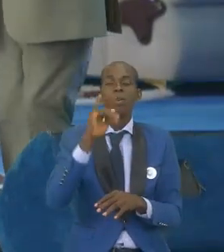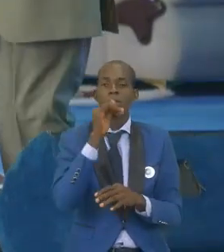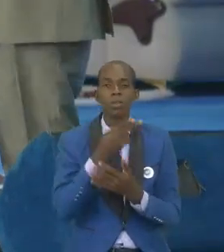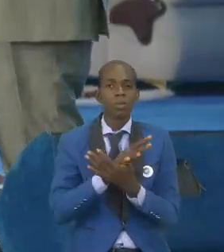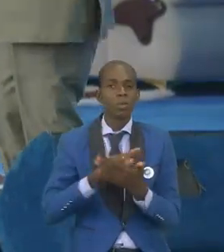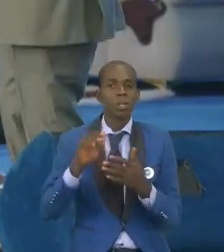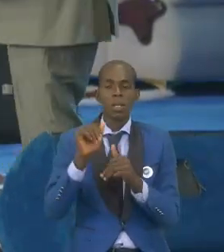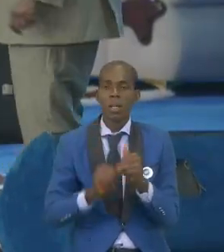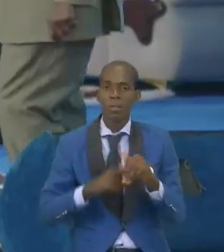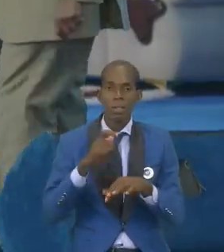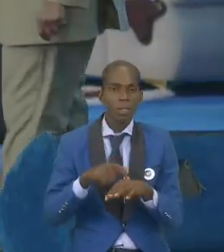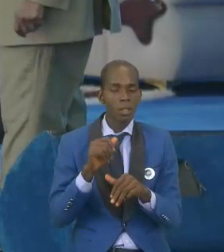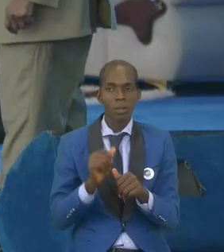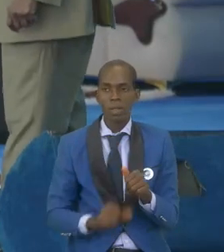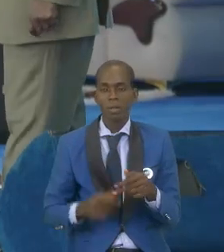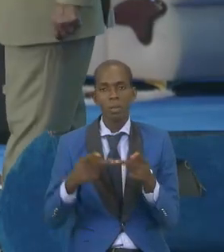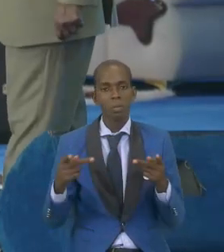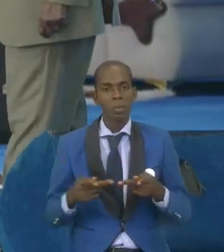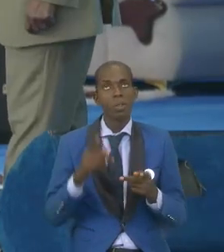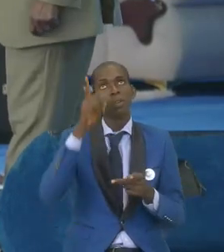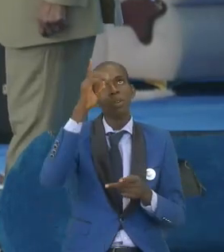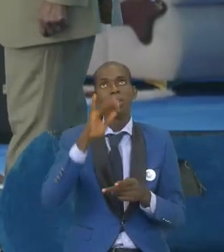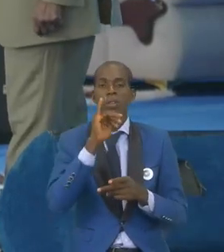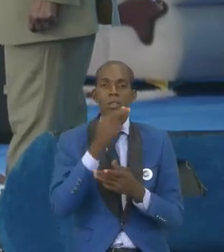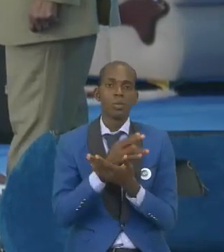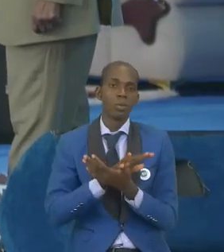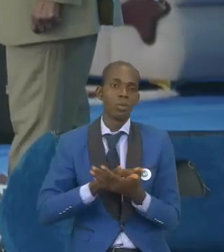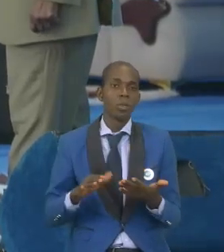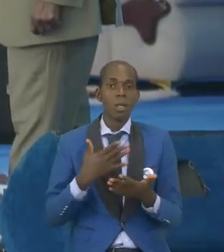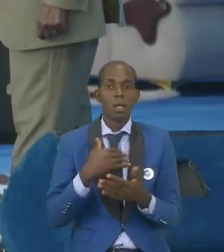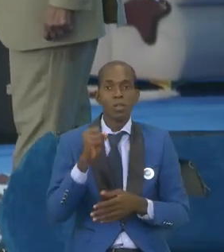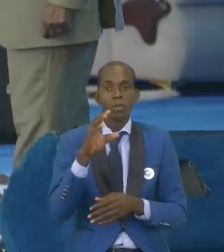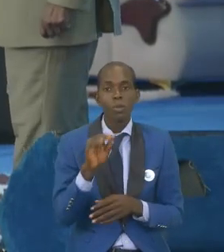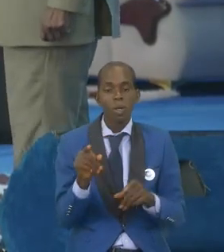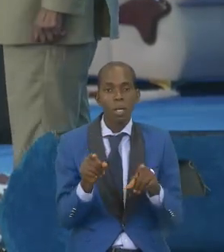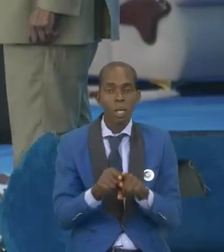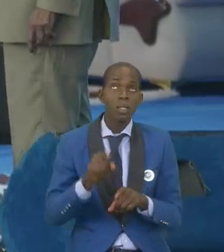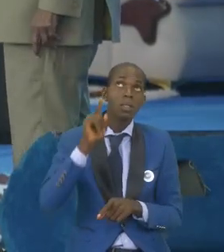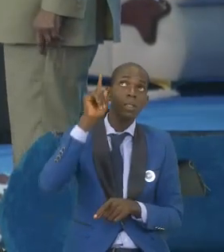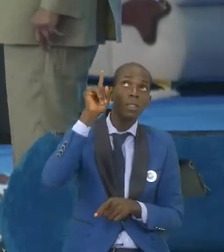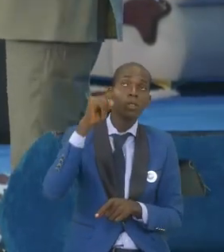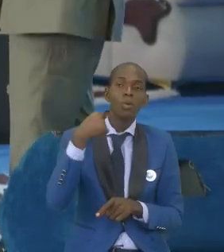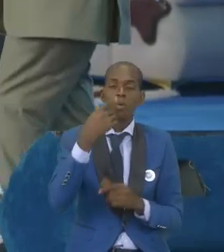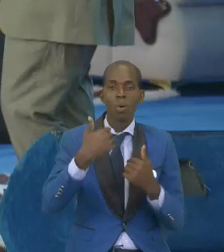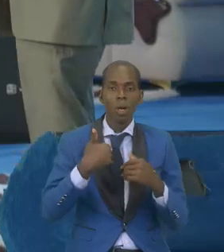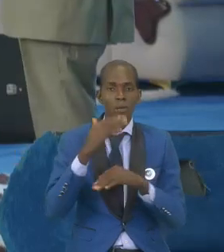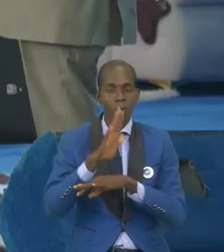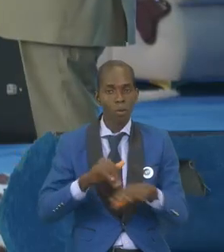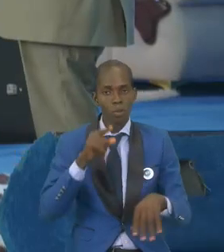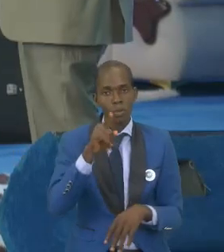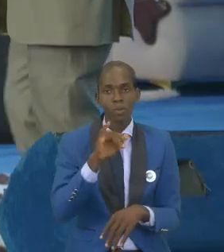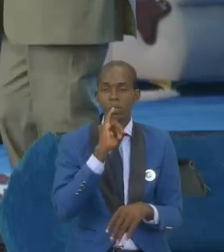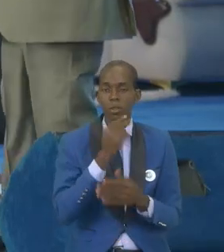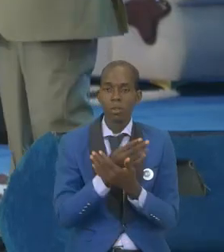God is holy. So, as he which has called you is holy, so be